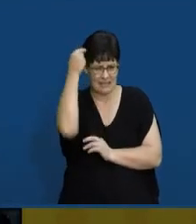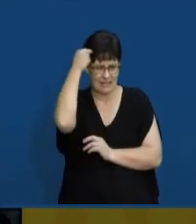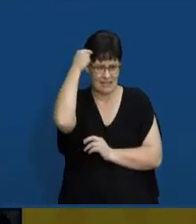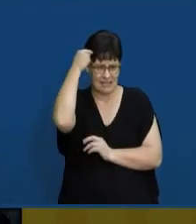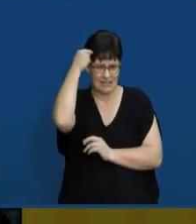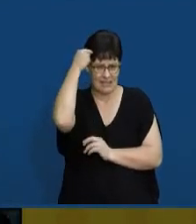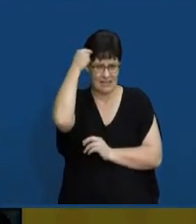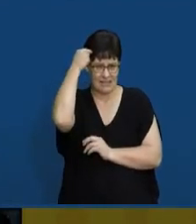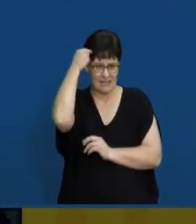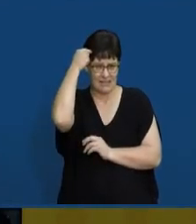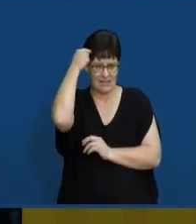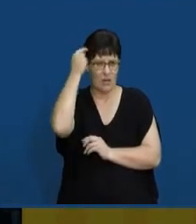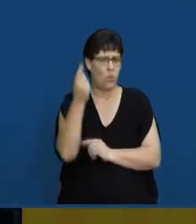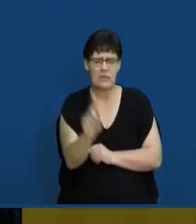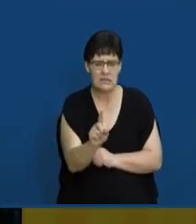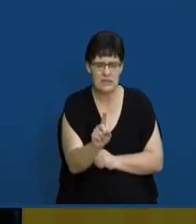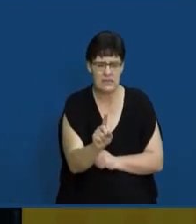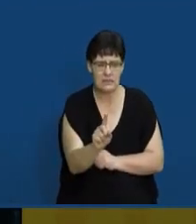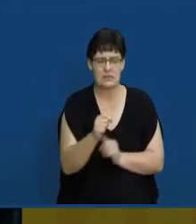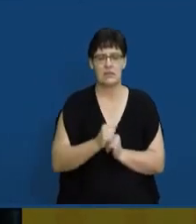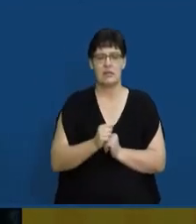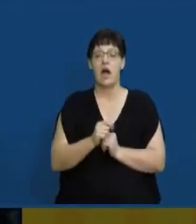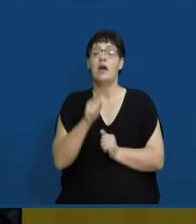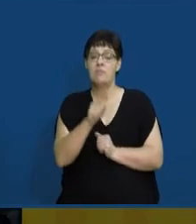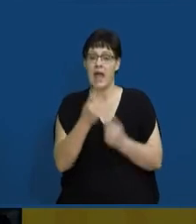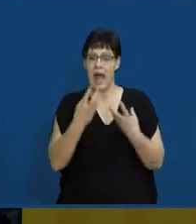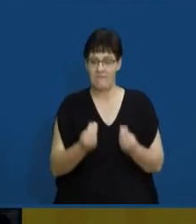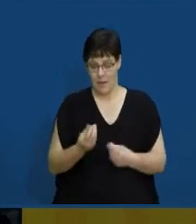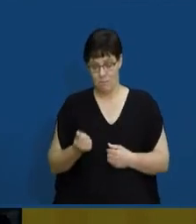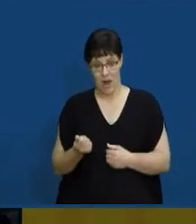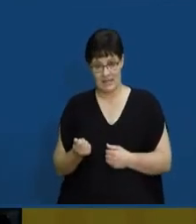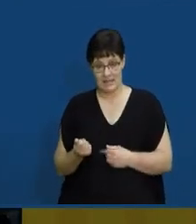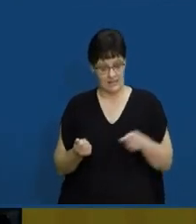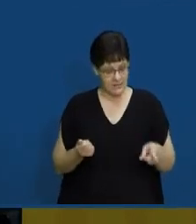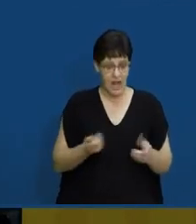ears. What is it? The moment you have a price of your